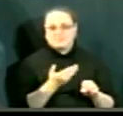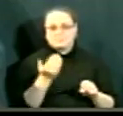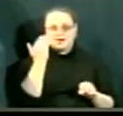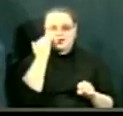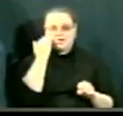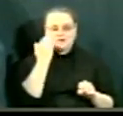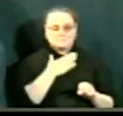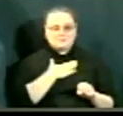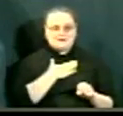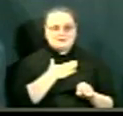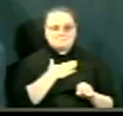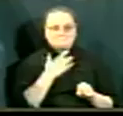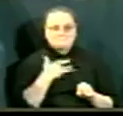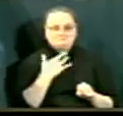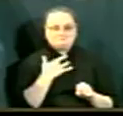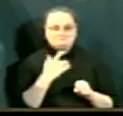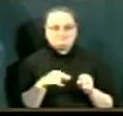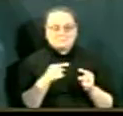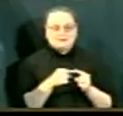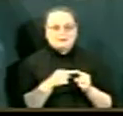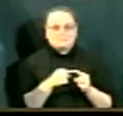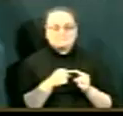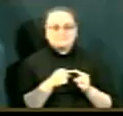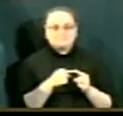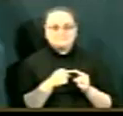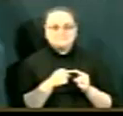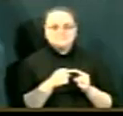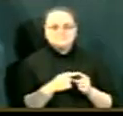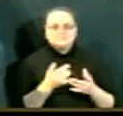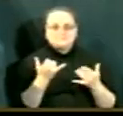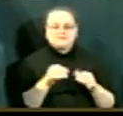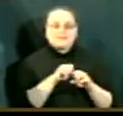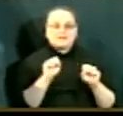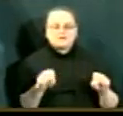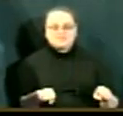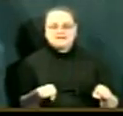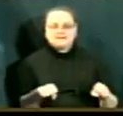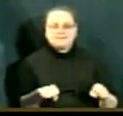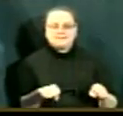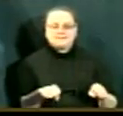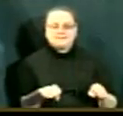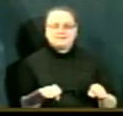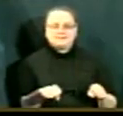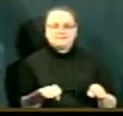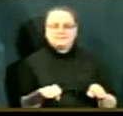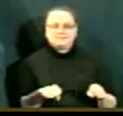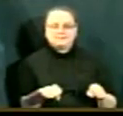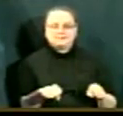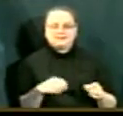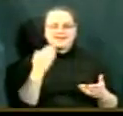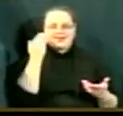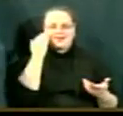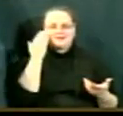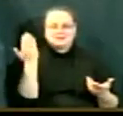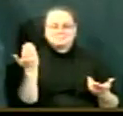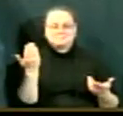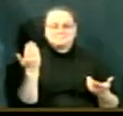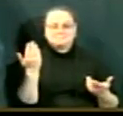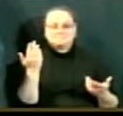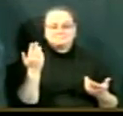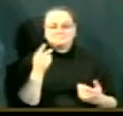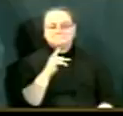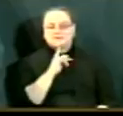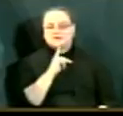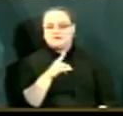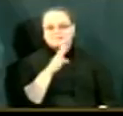knows my feeling about the current system, and just frankly,